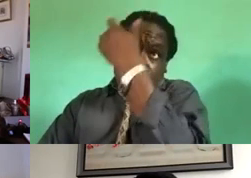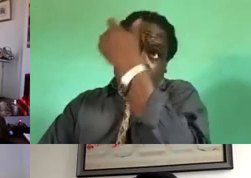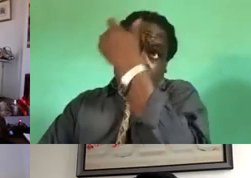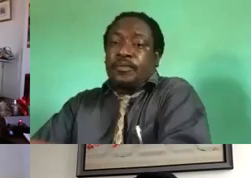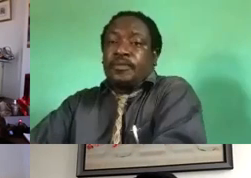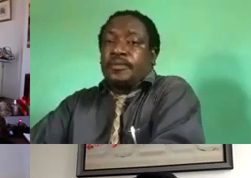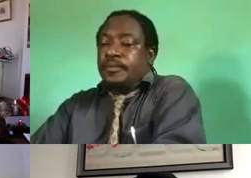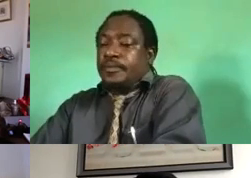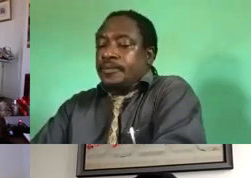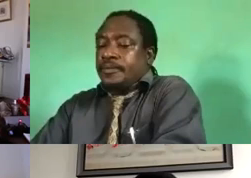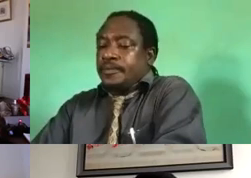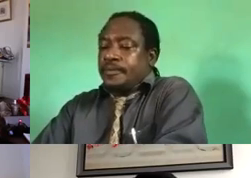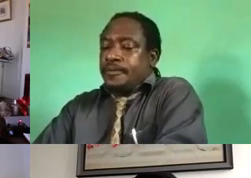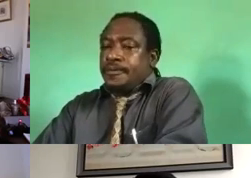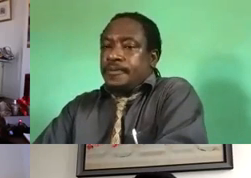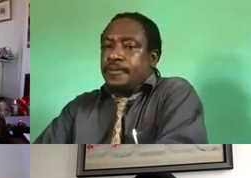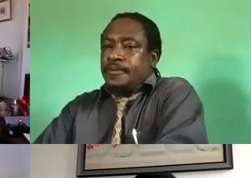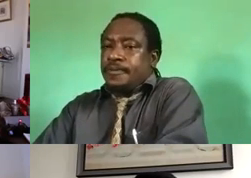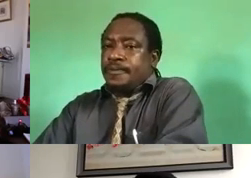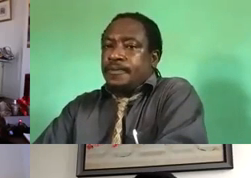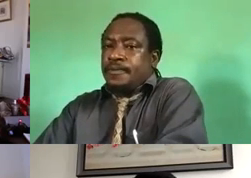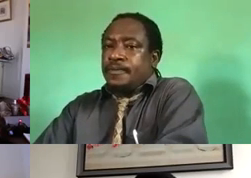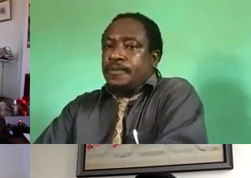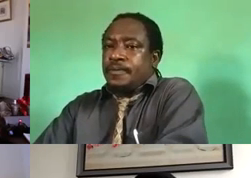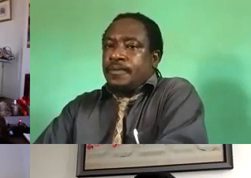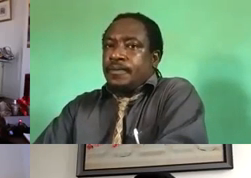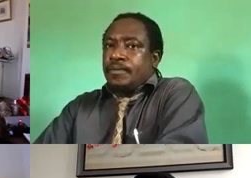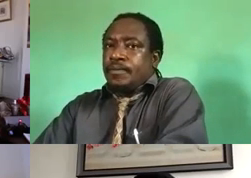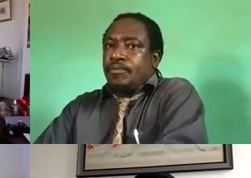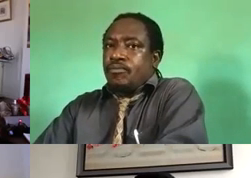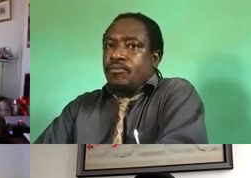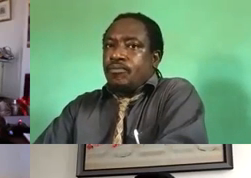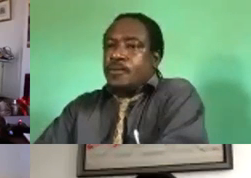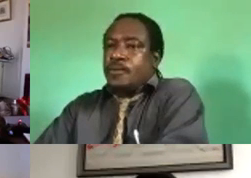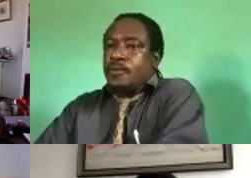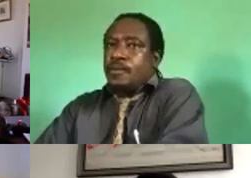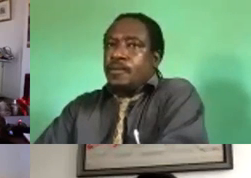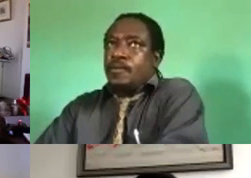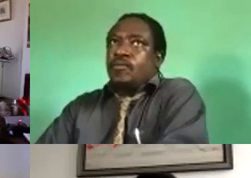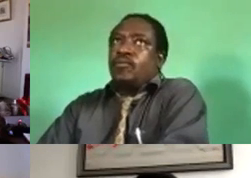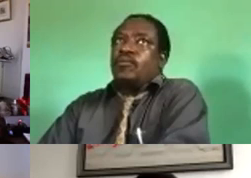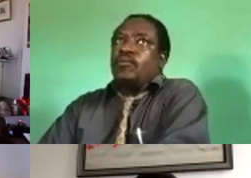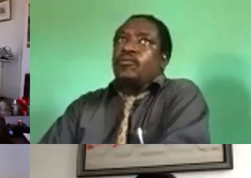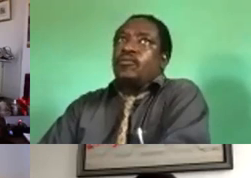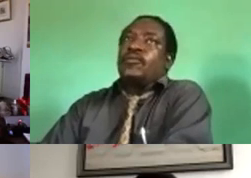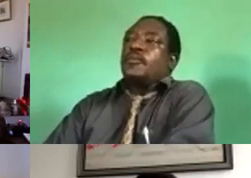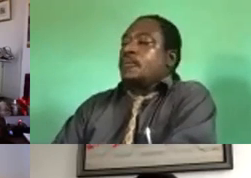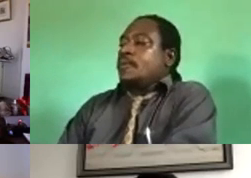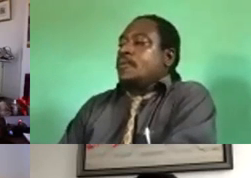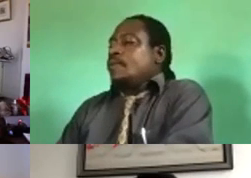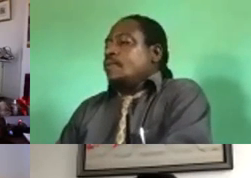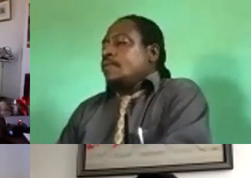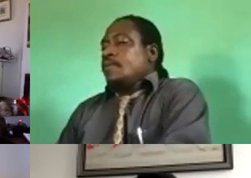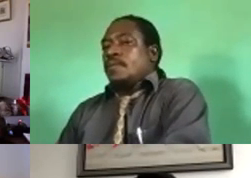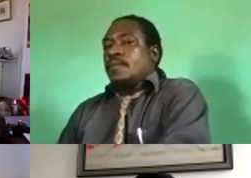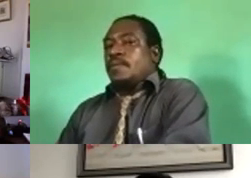is our role as journalists in the middle of this? That will be the first half. I'll take a few questions at the